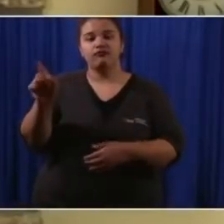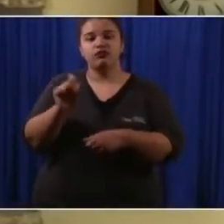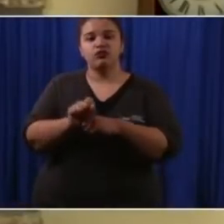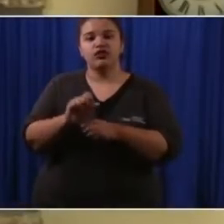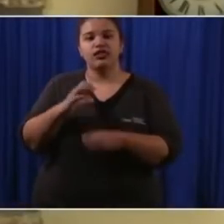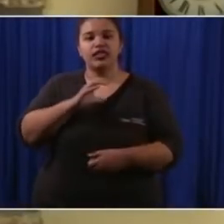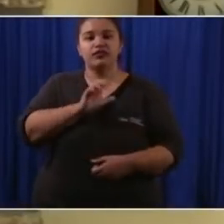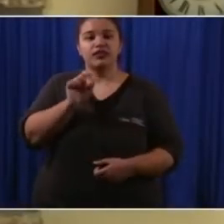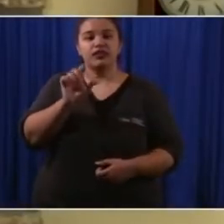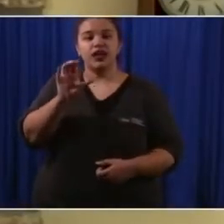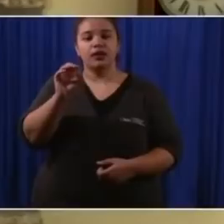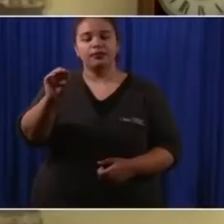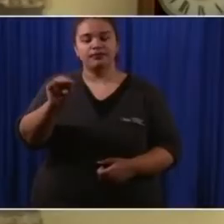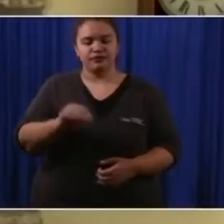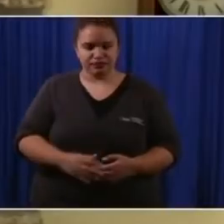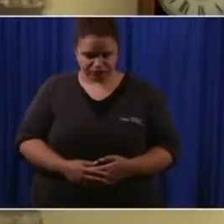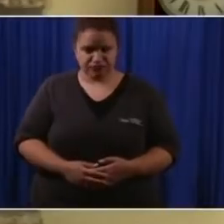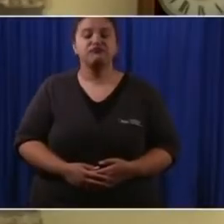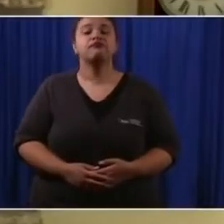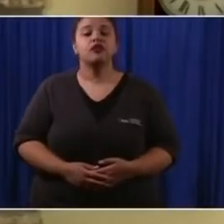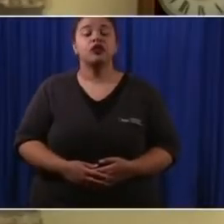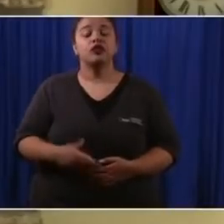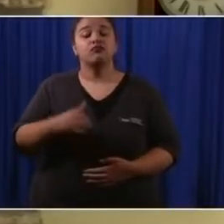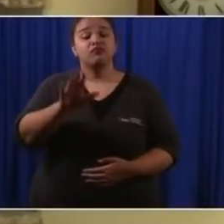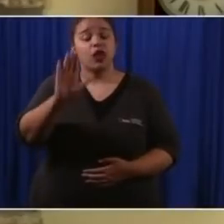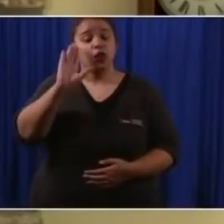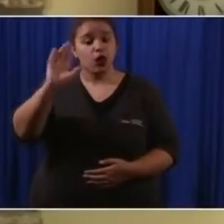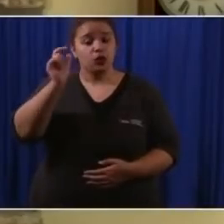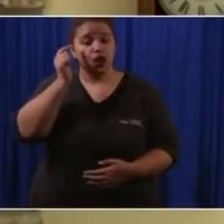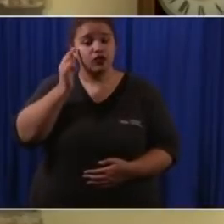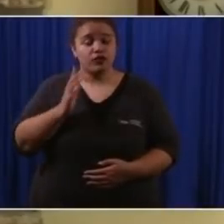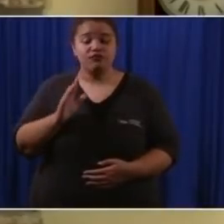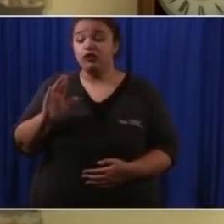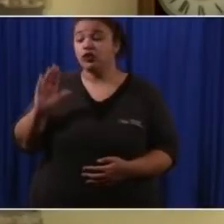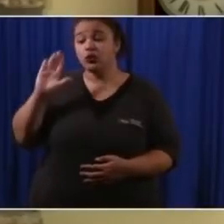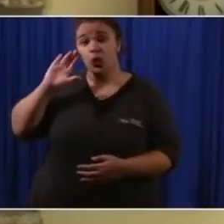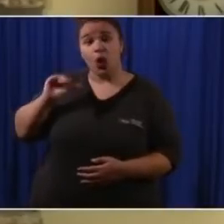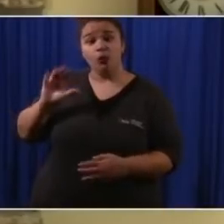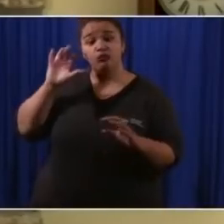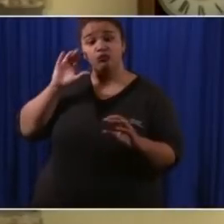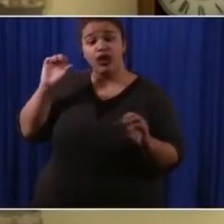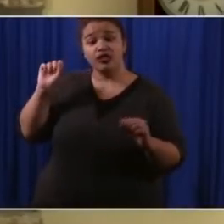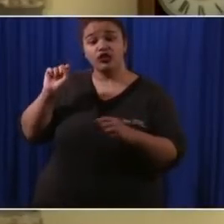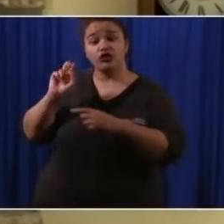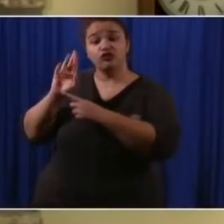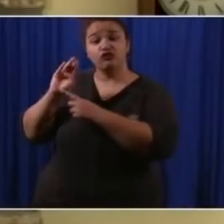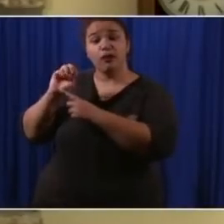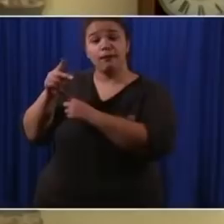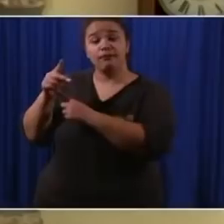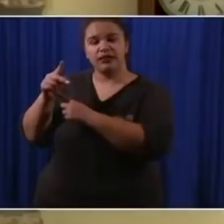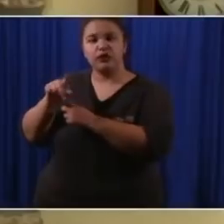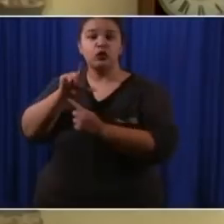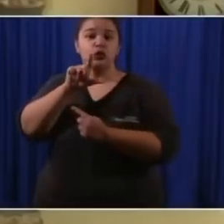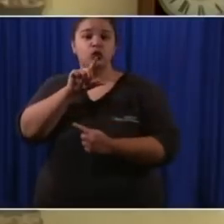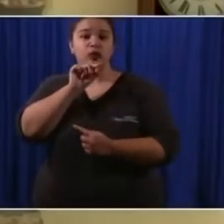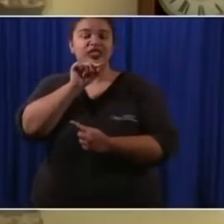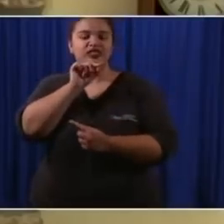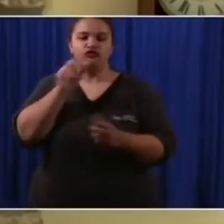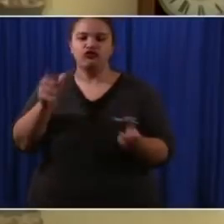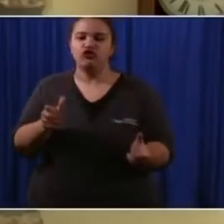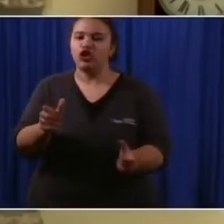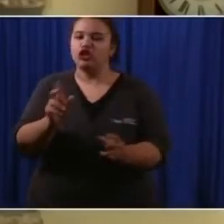ask you about Goodyear. After President Trump urged his Twitter followers to boycott Goodyear, you said